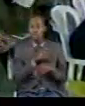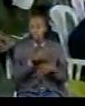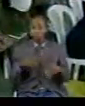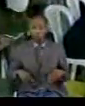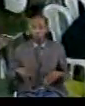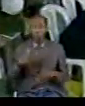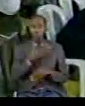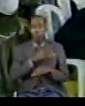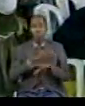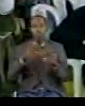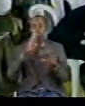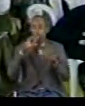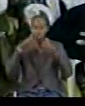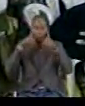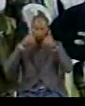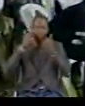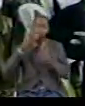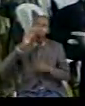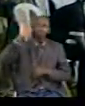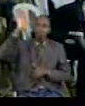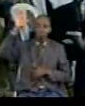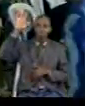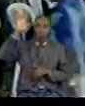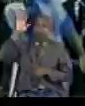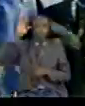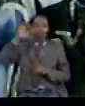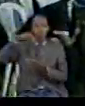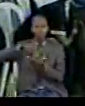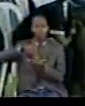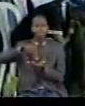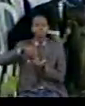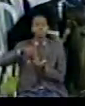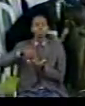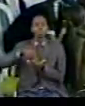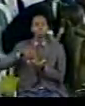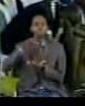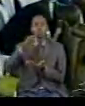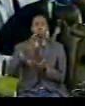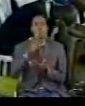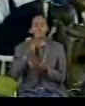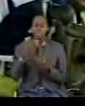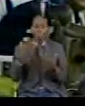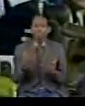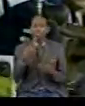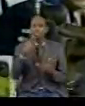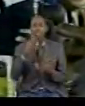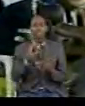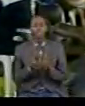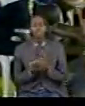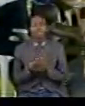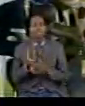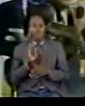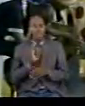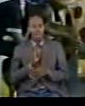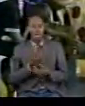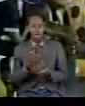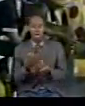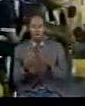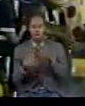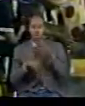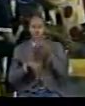hand, please stand up wherever you are. You're saying, I come out. Out of